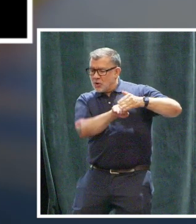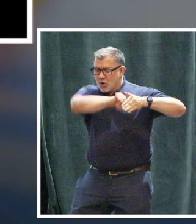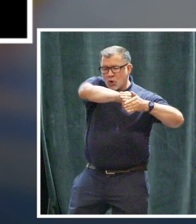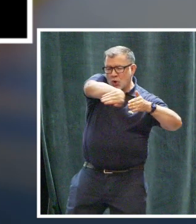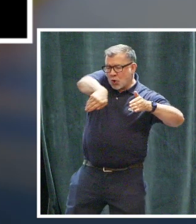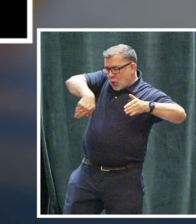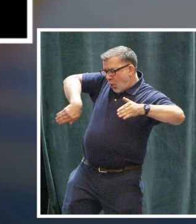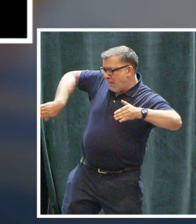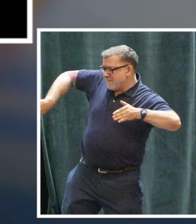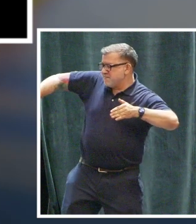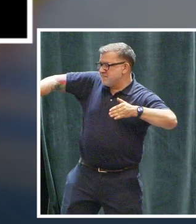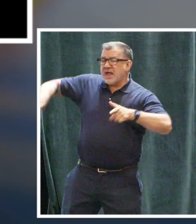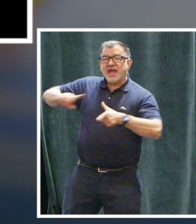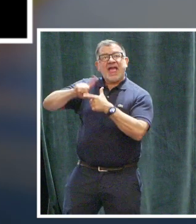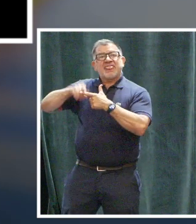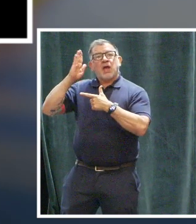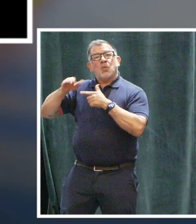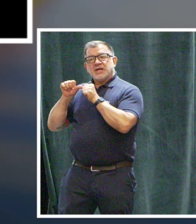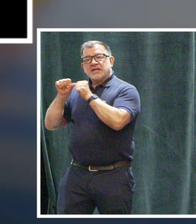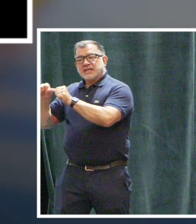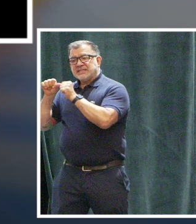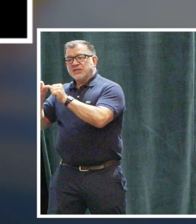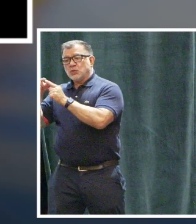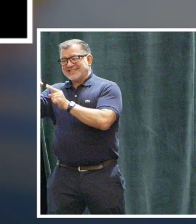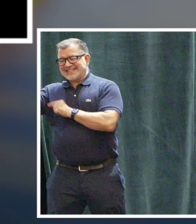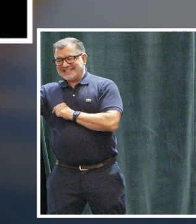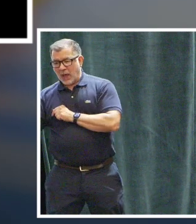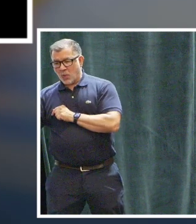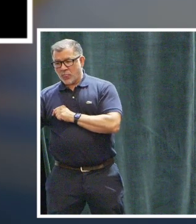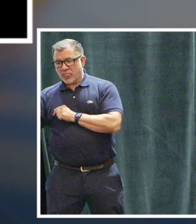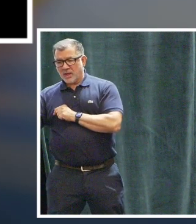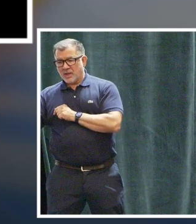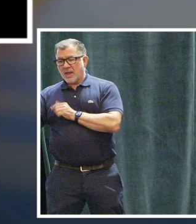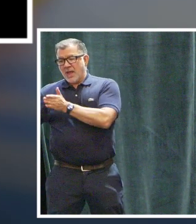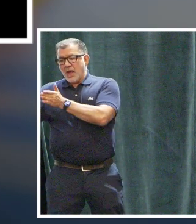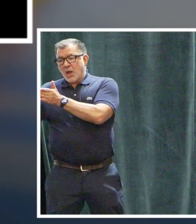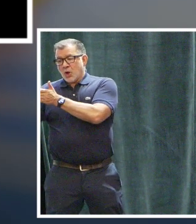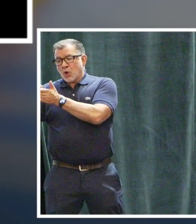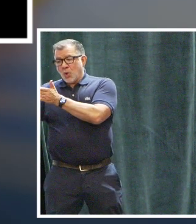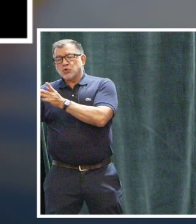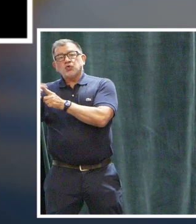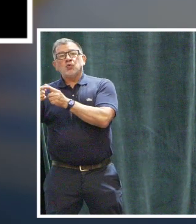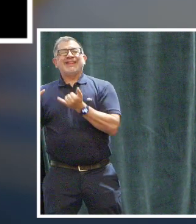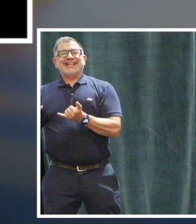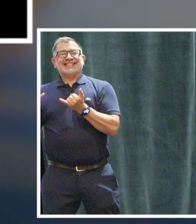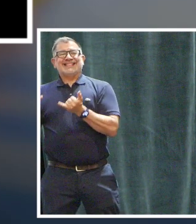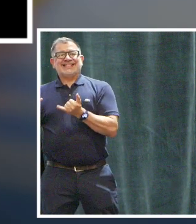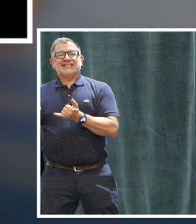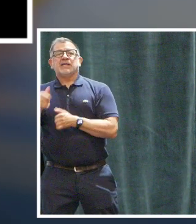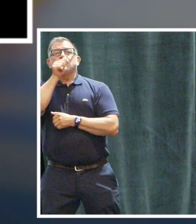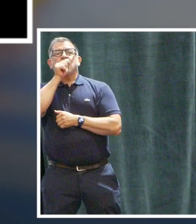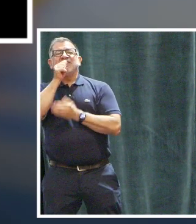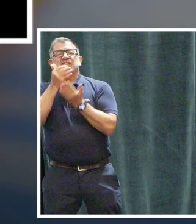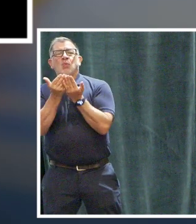building and then continues to the south alongside the existing privacy wall. And so in this